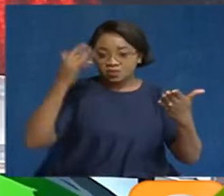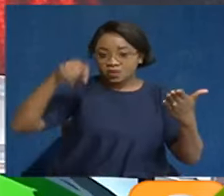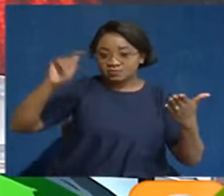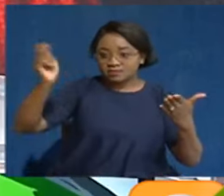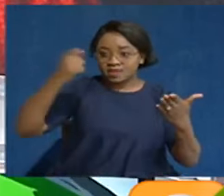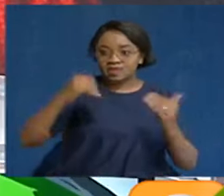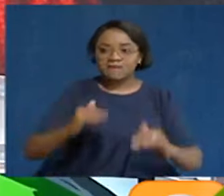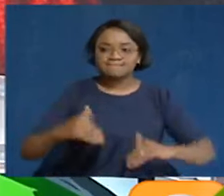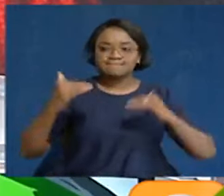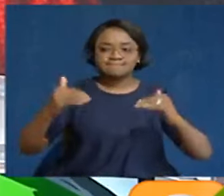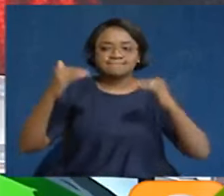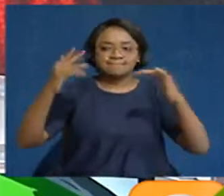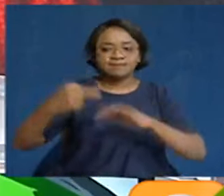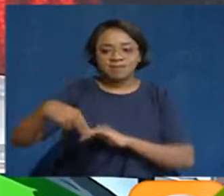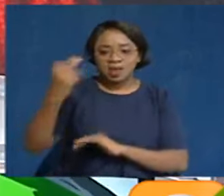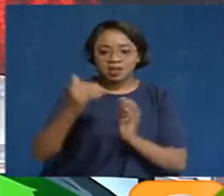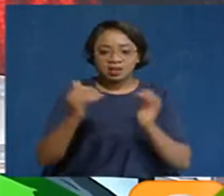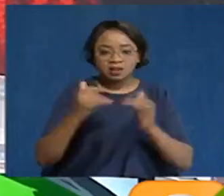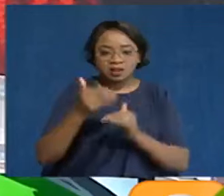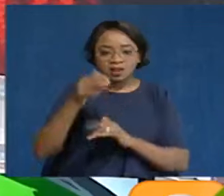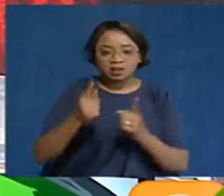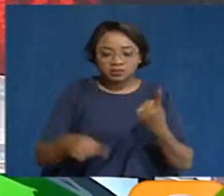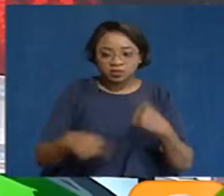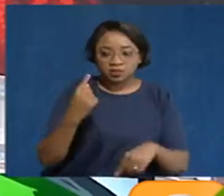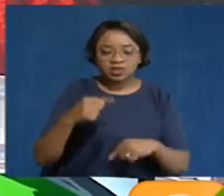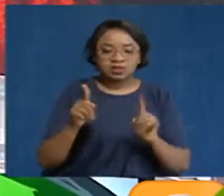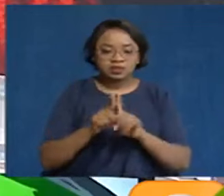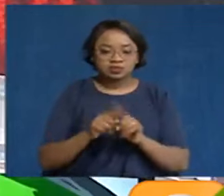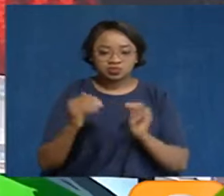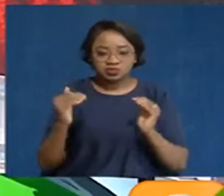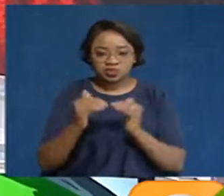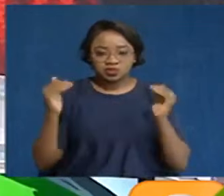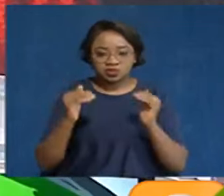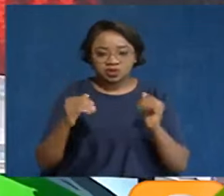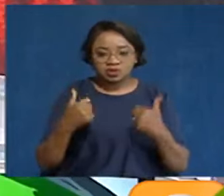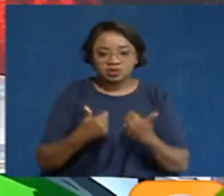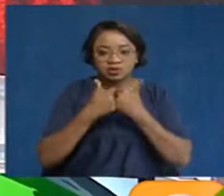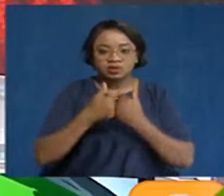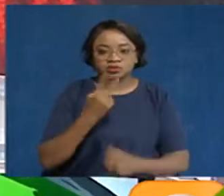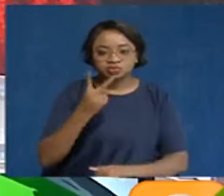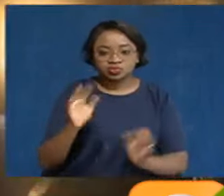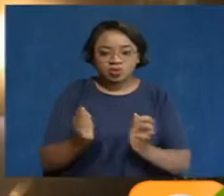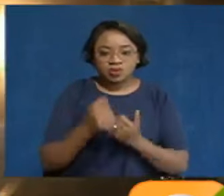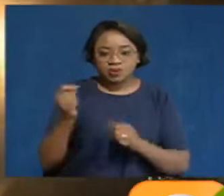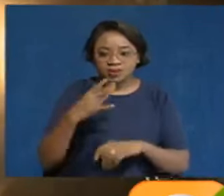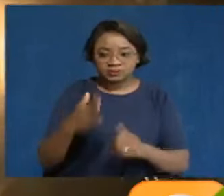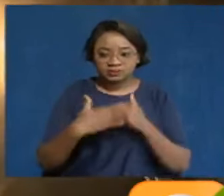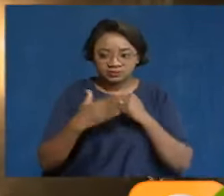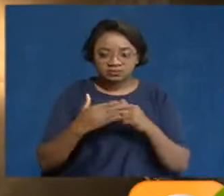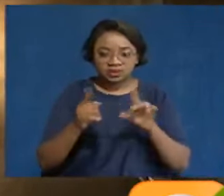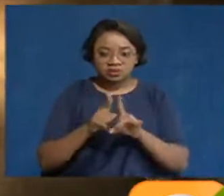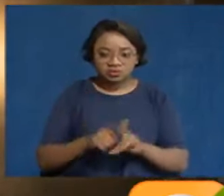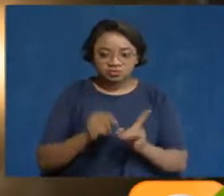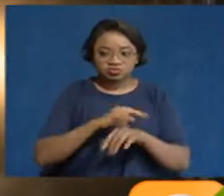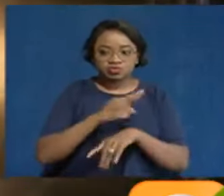have climbed the highest after collecting a win and a draw in 2 matches played in September. At the same time, the national under-17 women